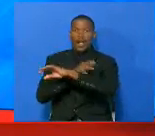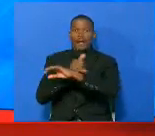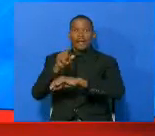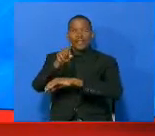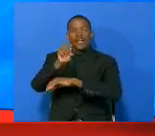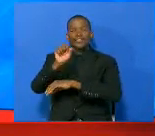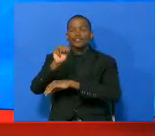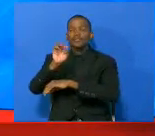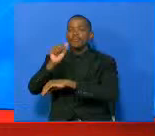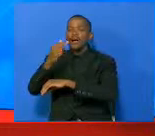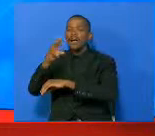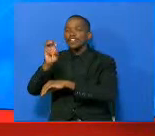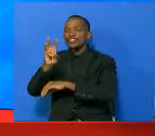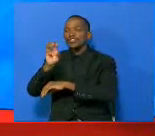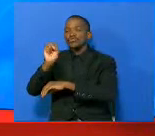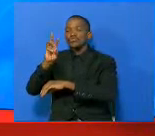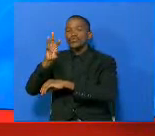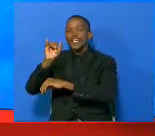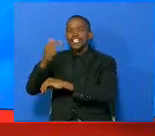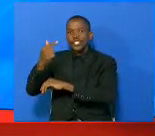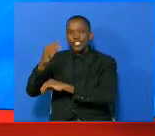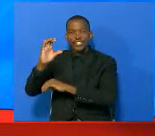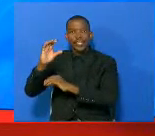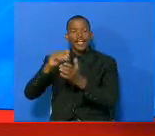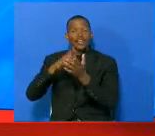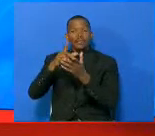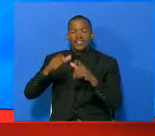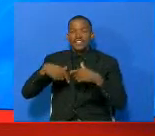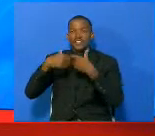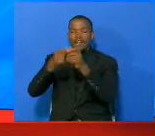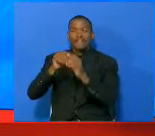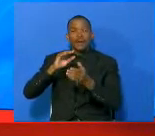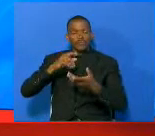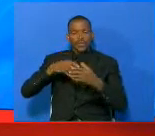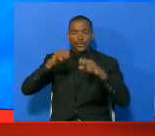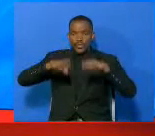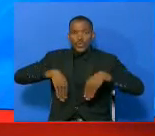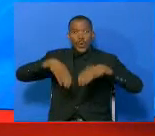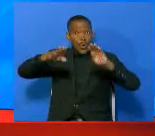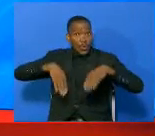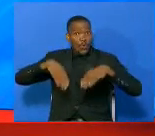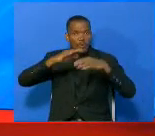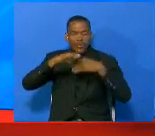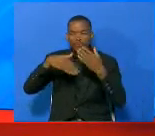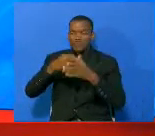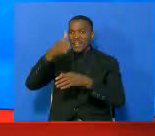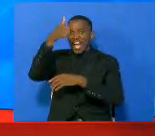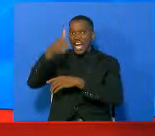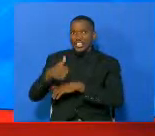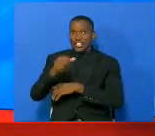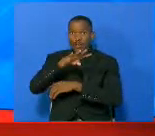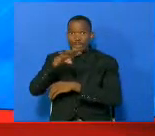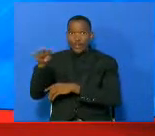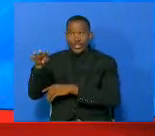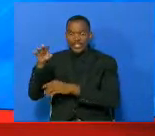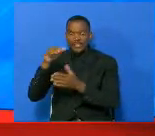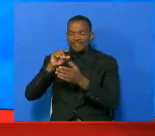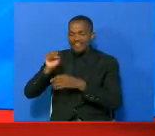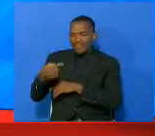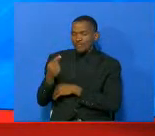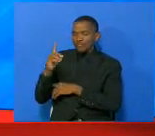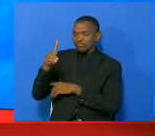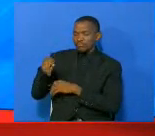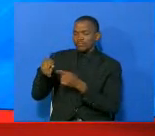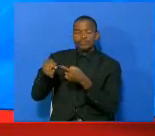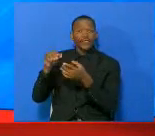Smart Switch ya betswe kansele ya o ka fang kwa dikobo tsa madi a ka swarang diketedi le lekgolo le masome a mane 140,000